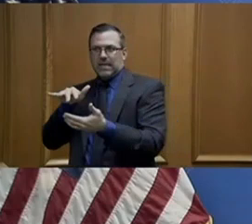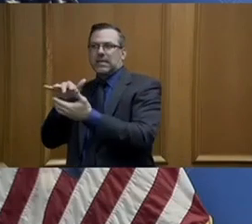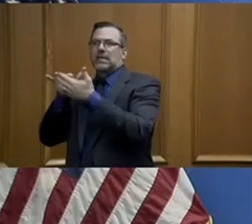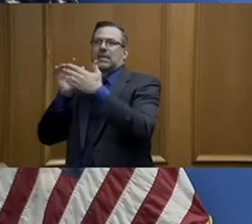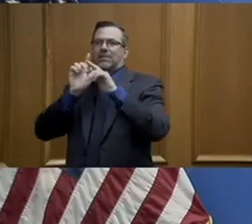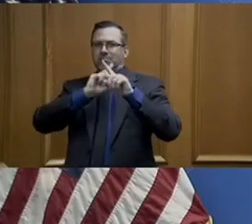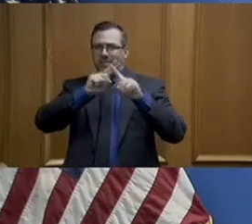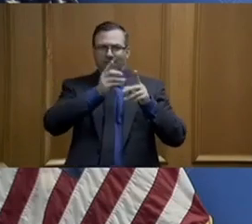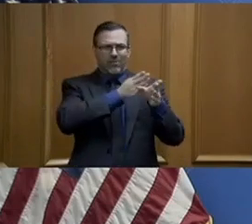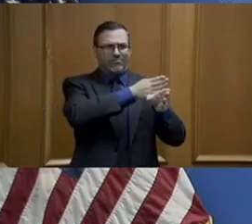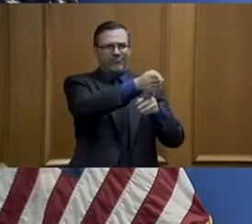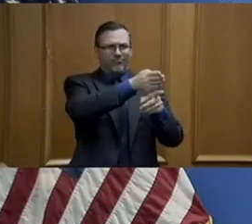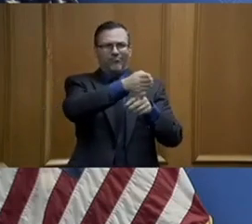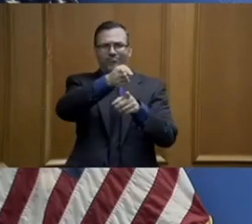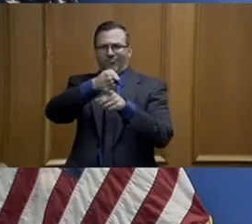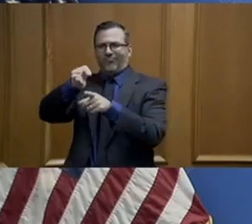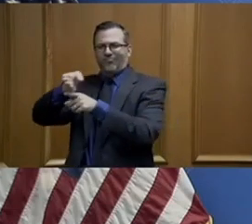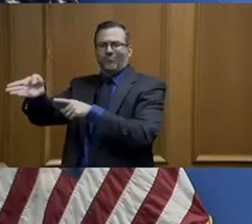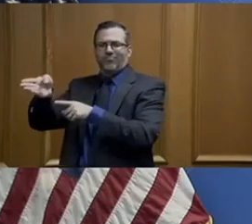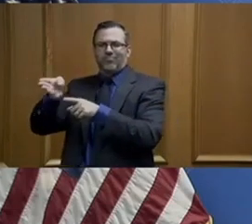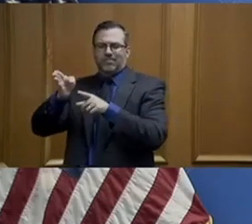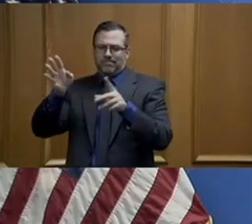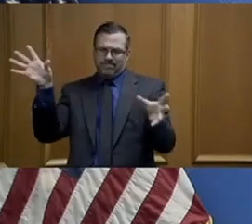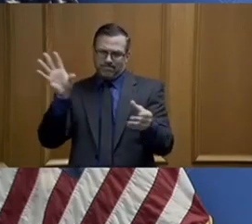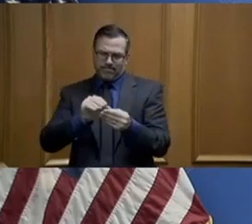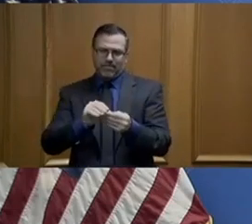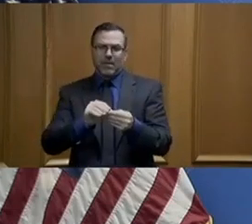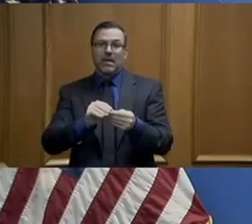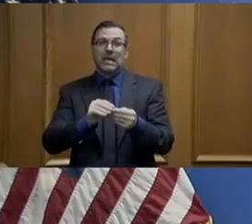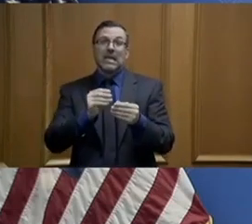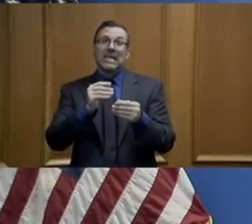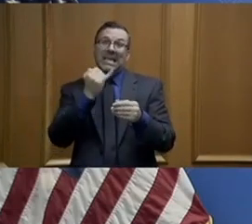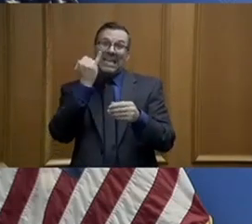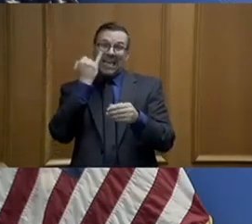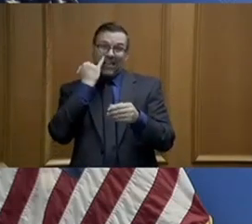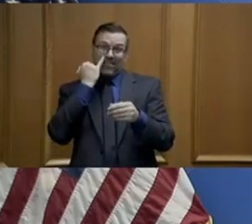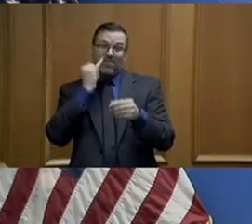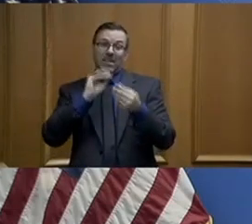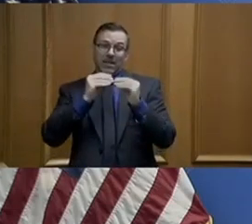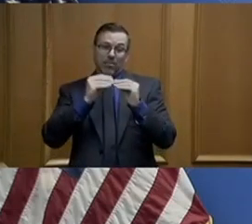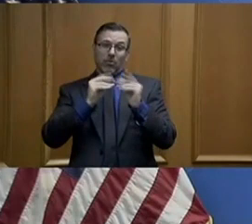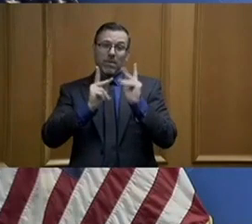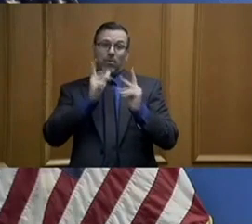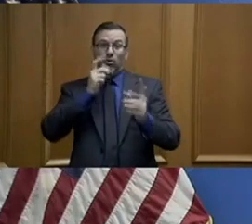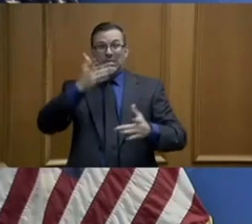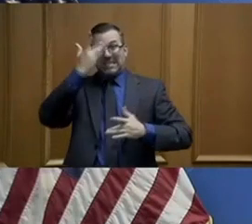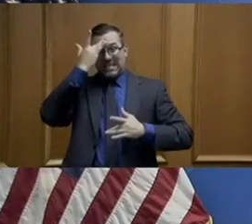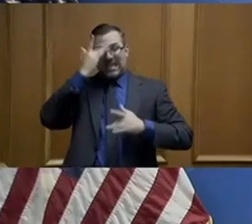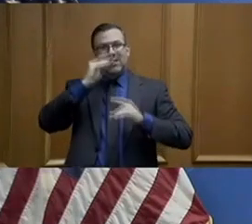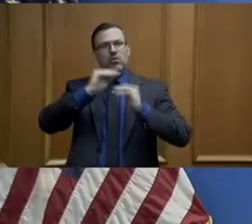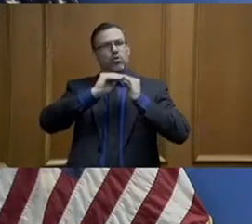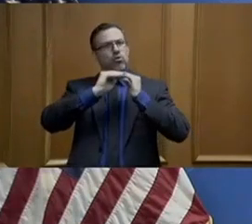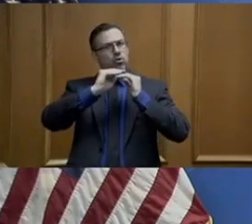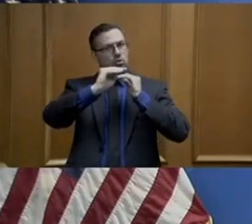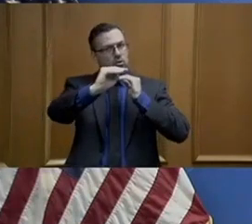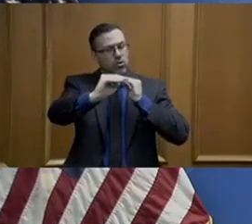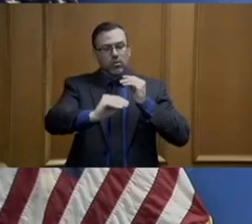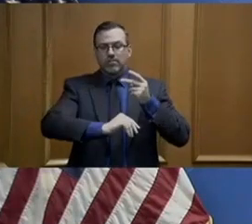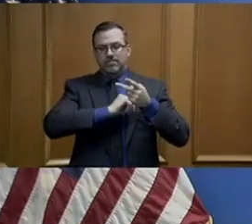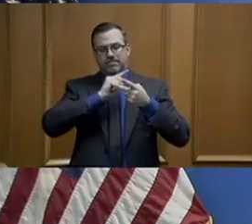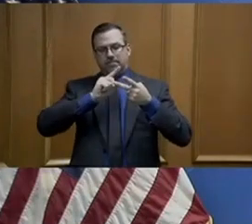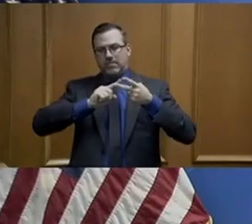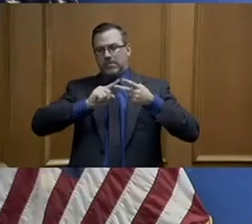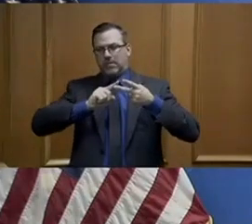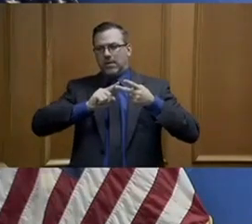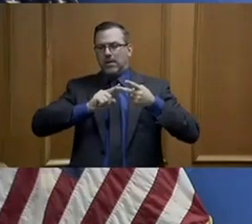The continuation of our curve going the right direction, the clear understanding that we